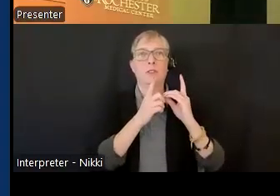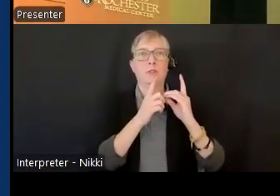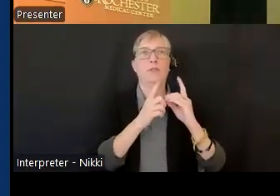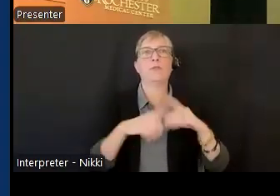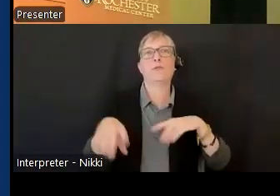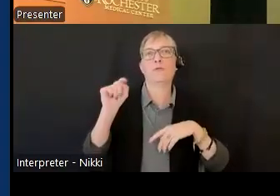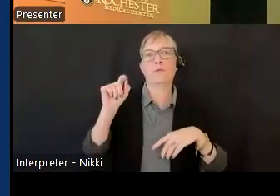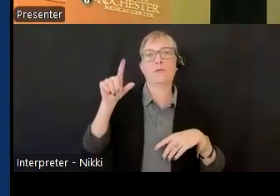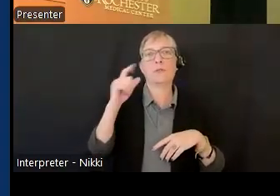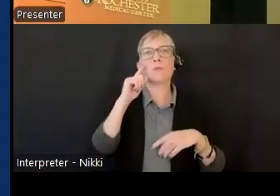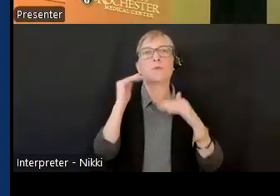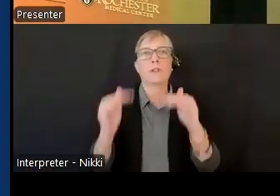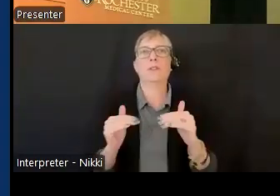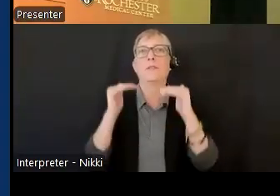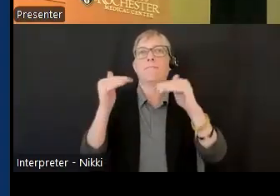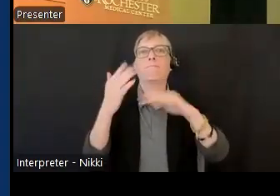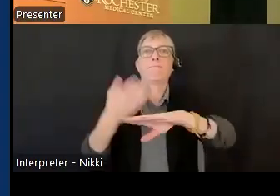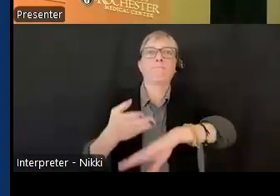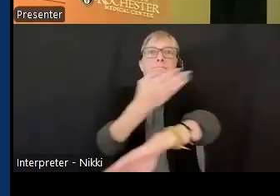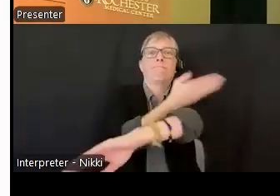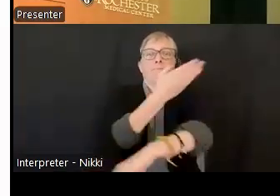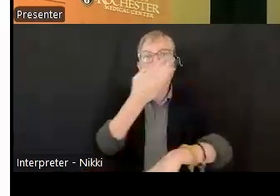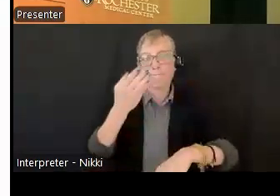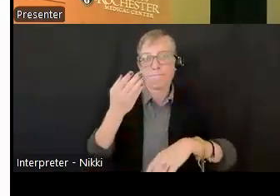High-Risk Substance Use Disorder Patients.